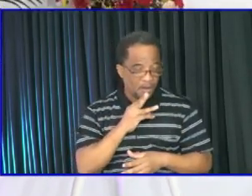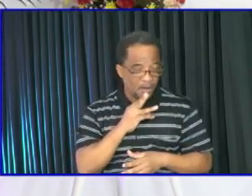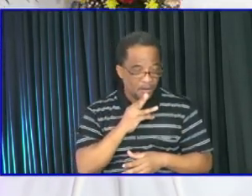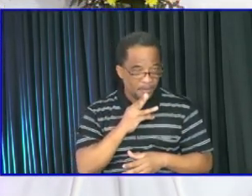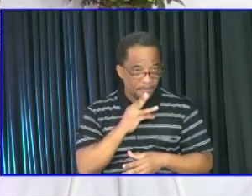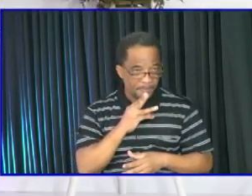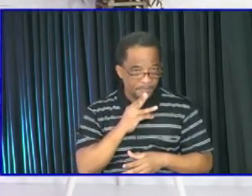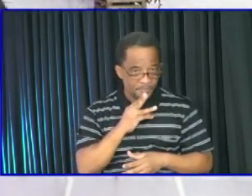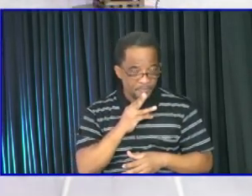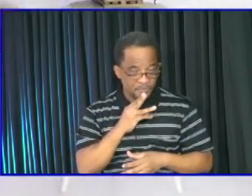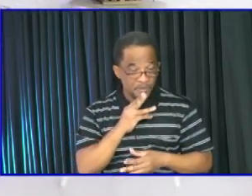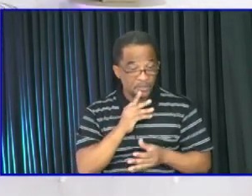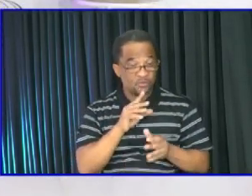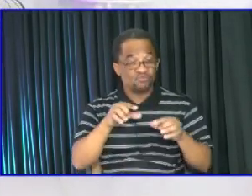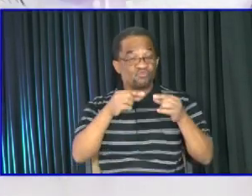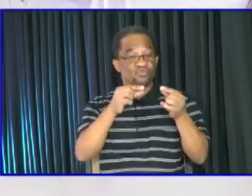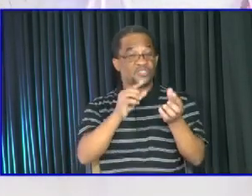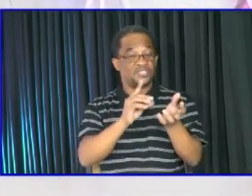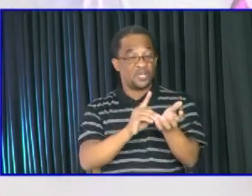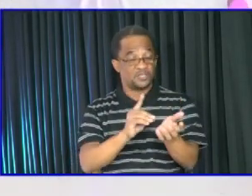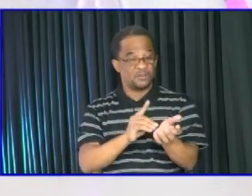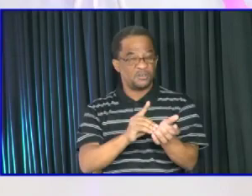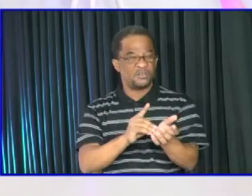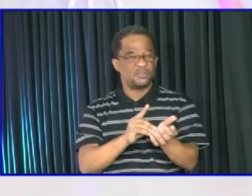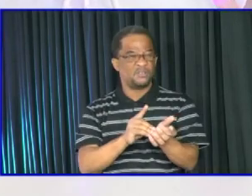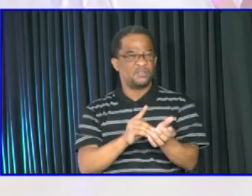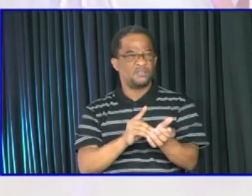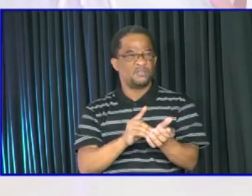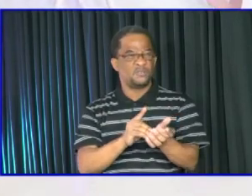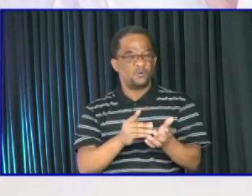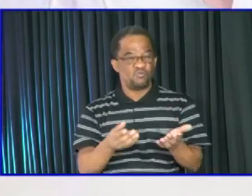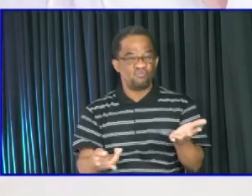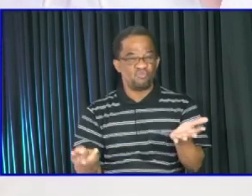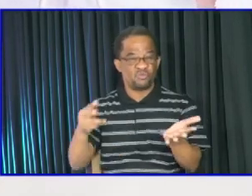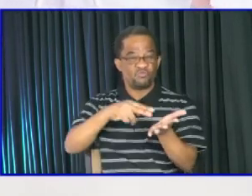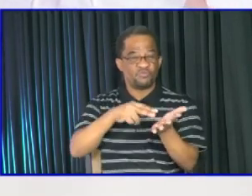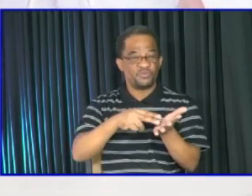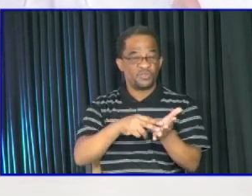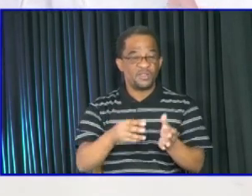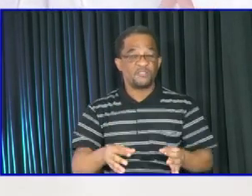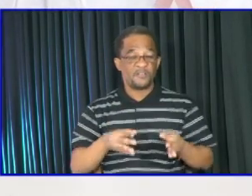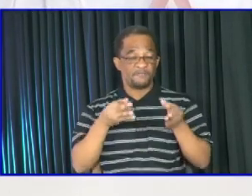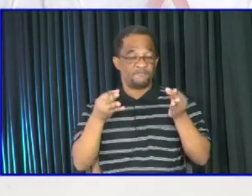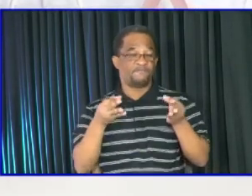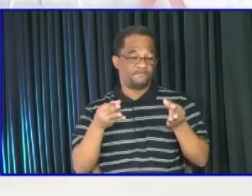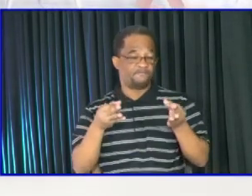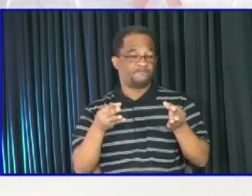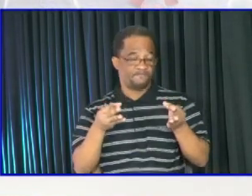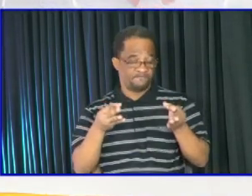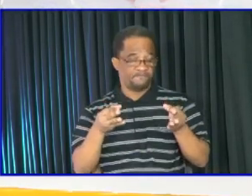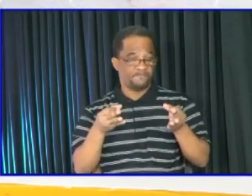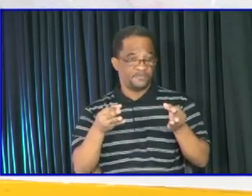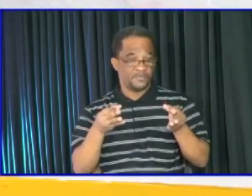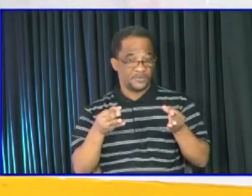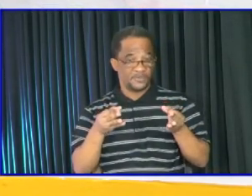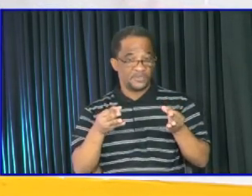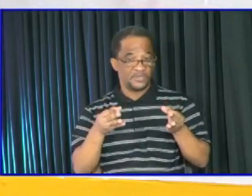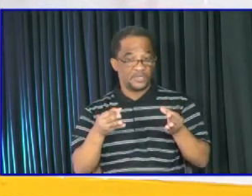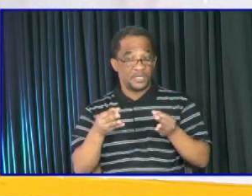the balm in Gilead. Jesus, the resurrection and the life. It is Jesus who stands before